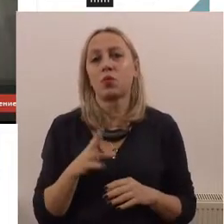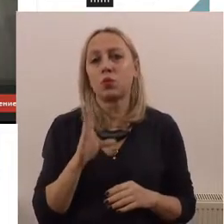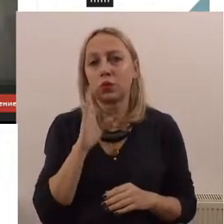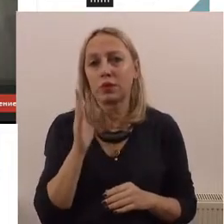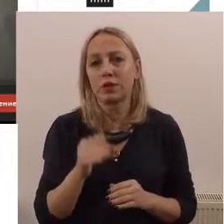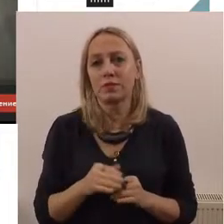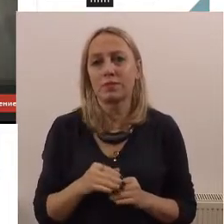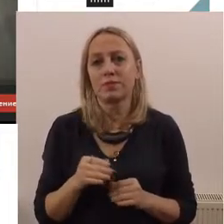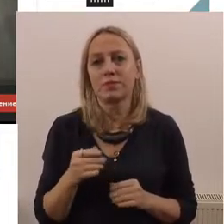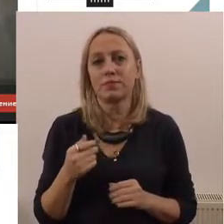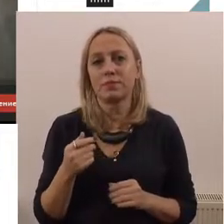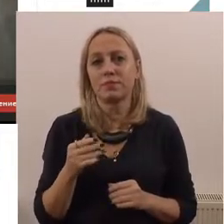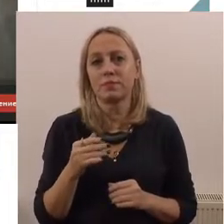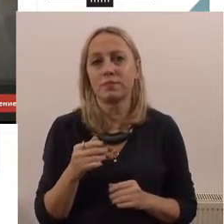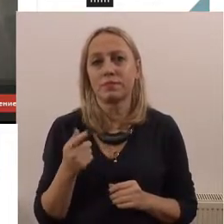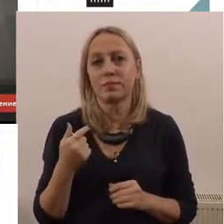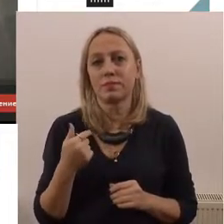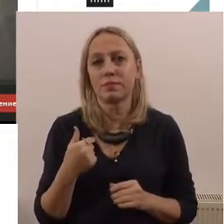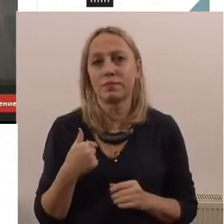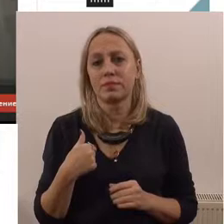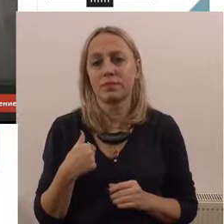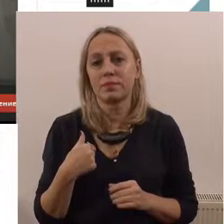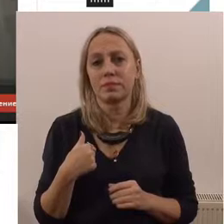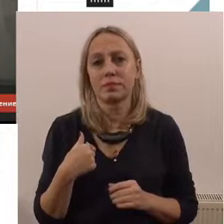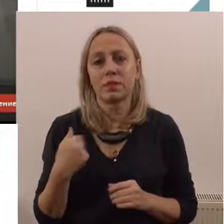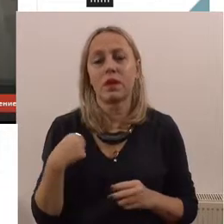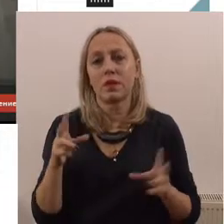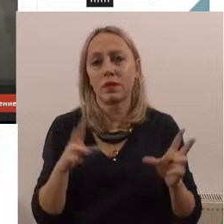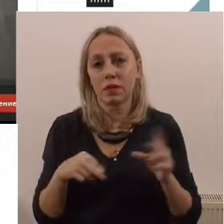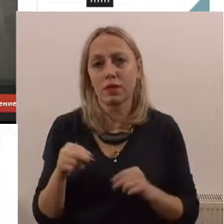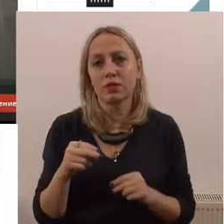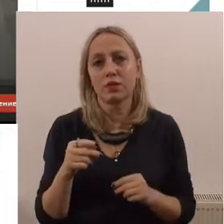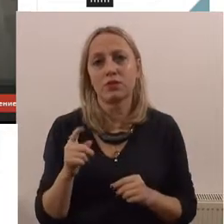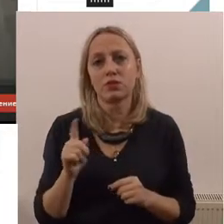Good morning, everyone. Good morning, Nika.